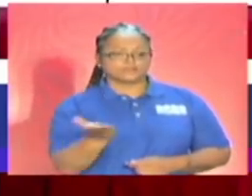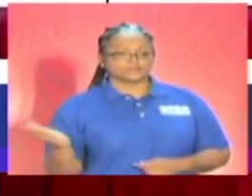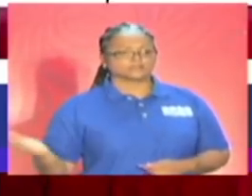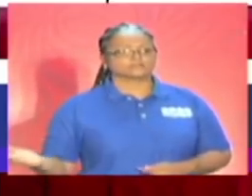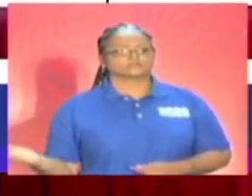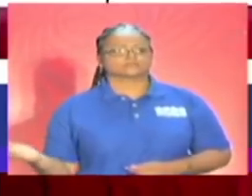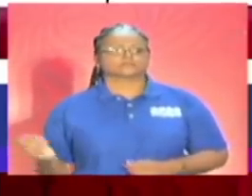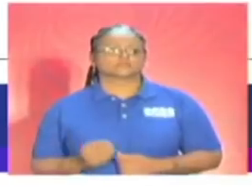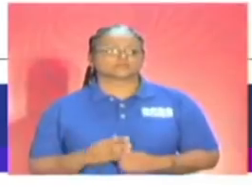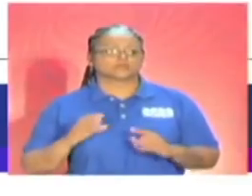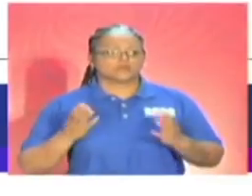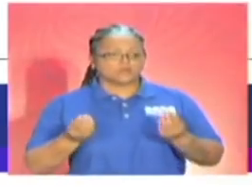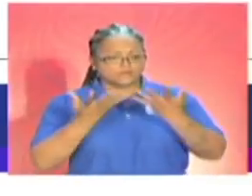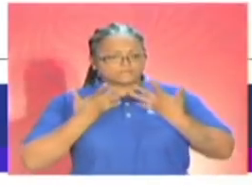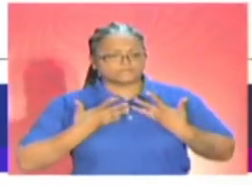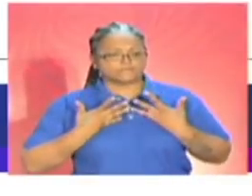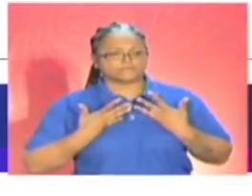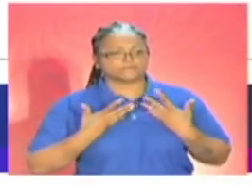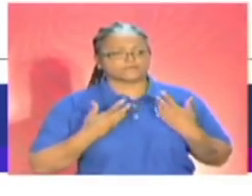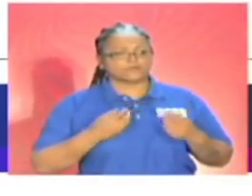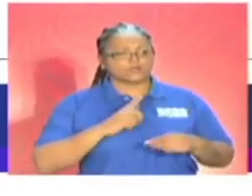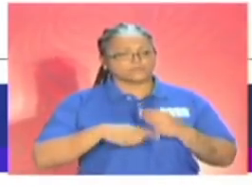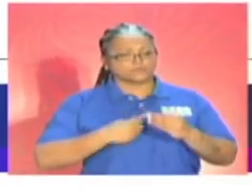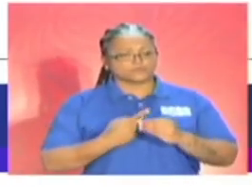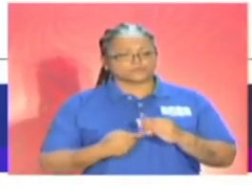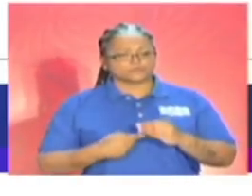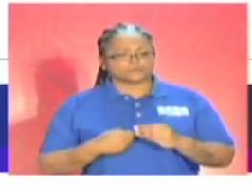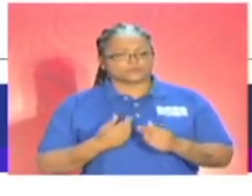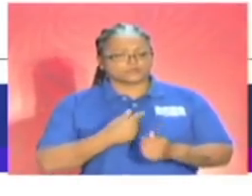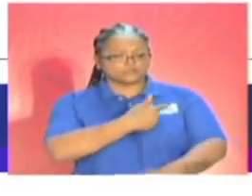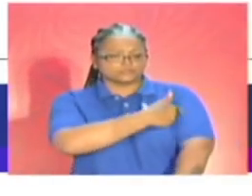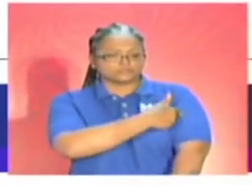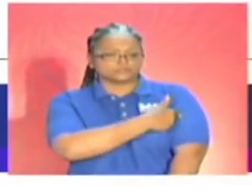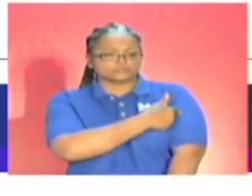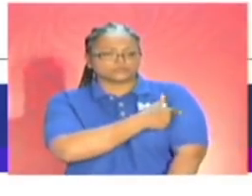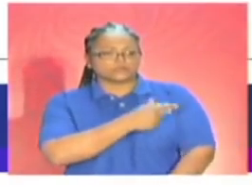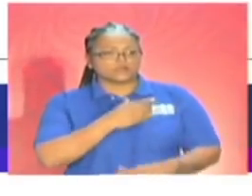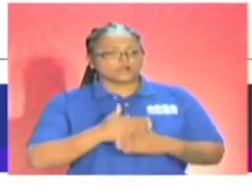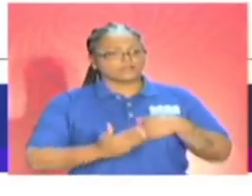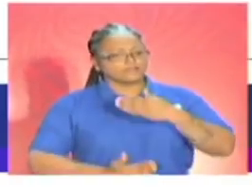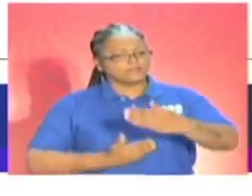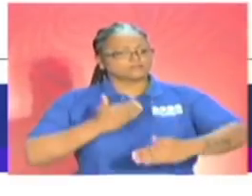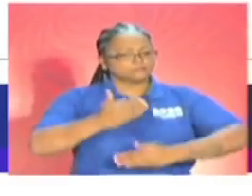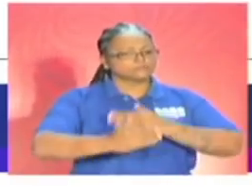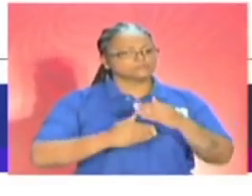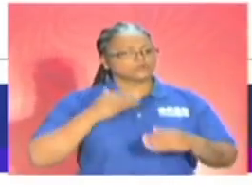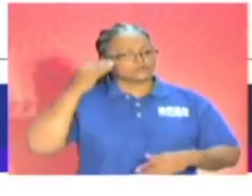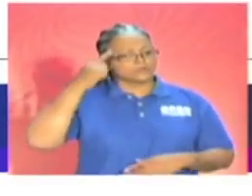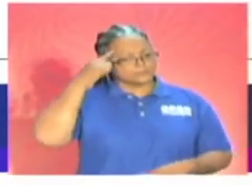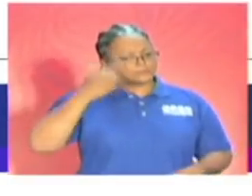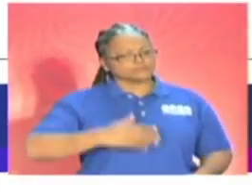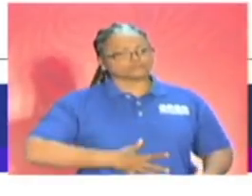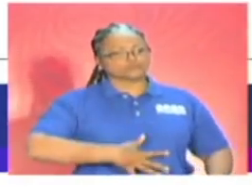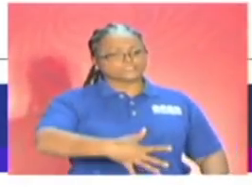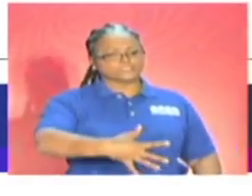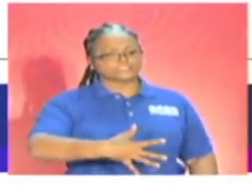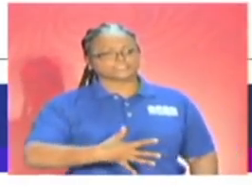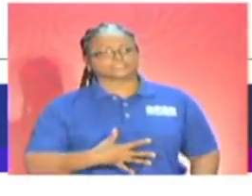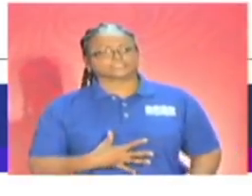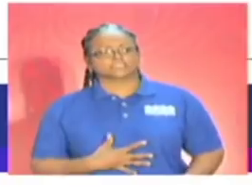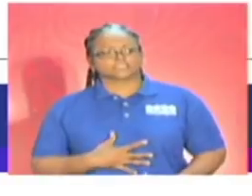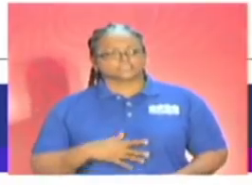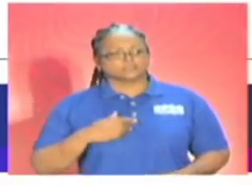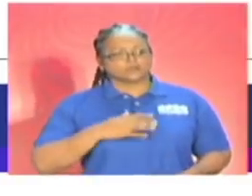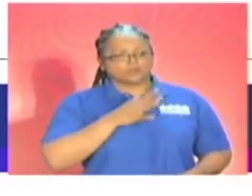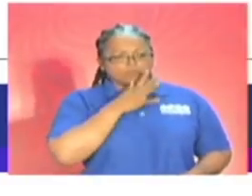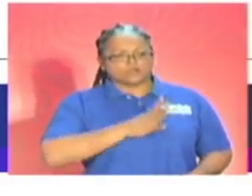on the vaccination rollout for pregnant women? What has the reception been like thus far? Any hiccups? My second question,